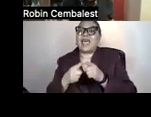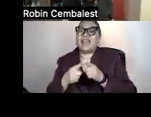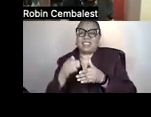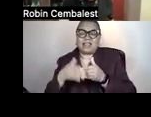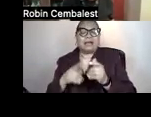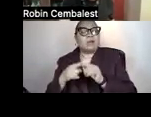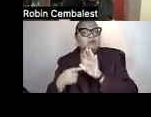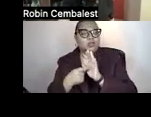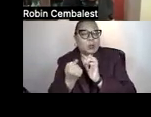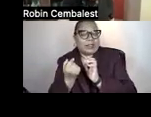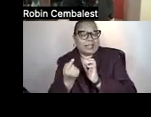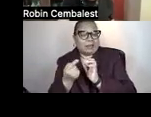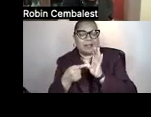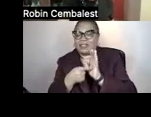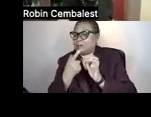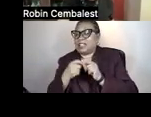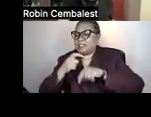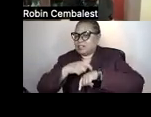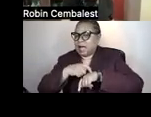just going to show a little bit of this because of time.